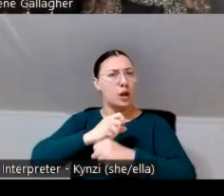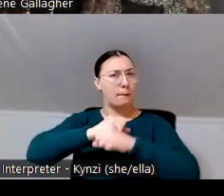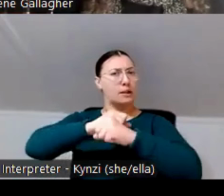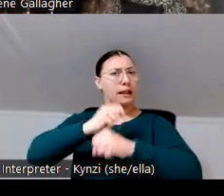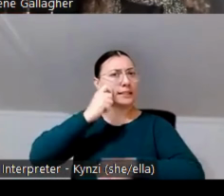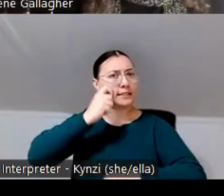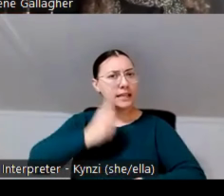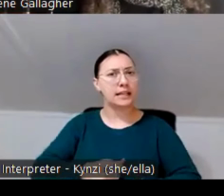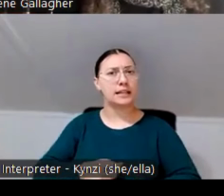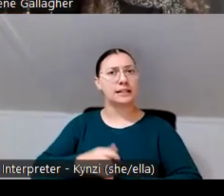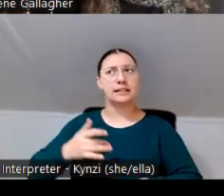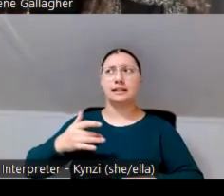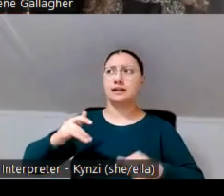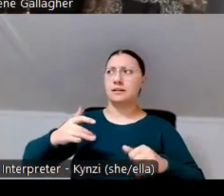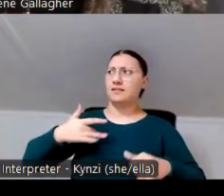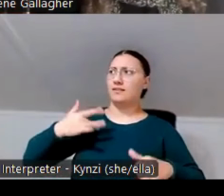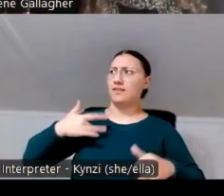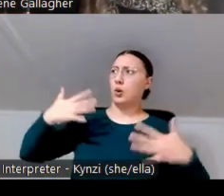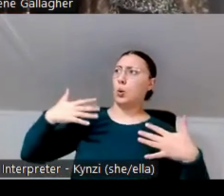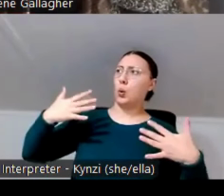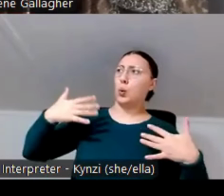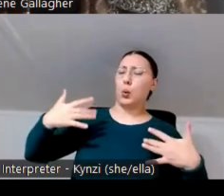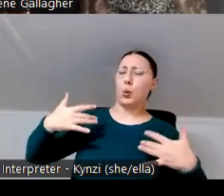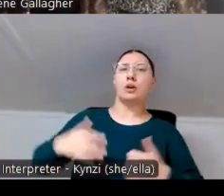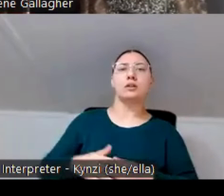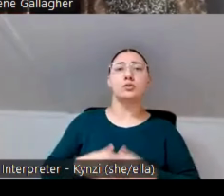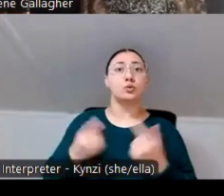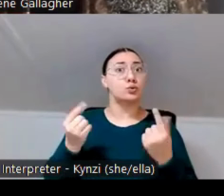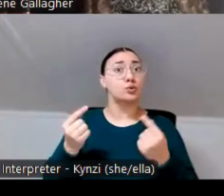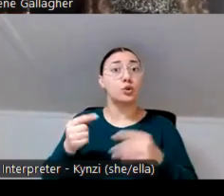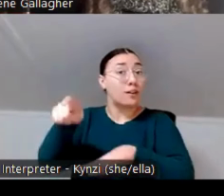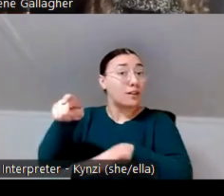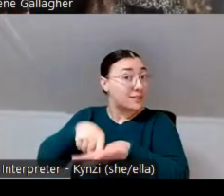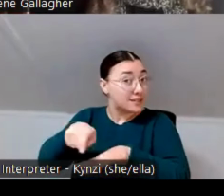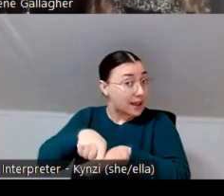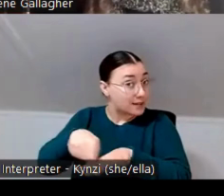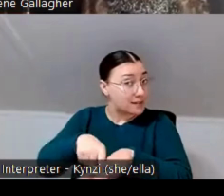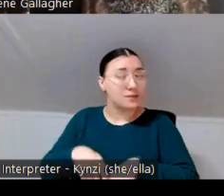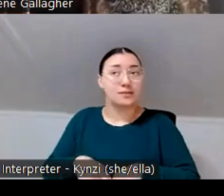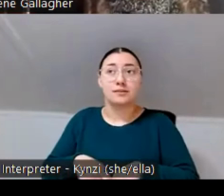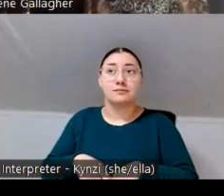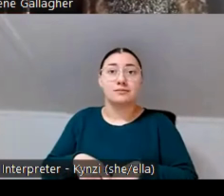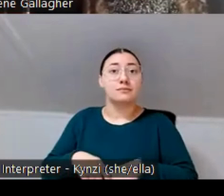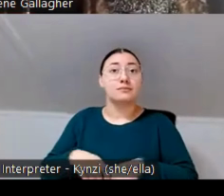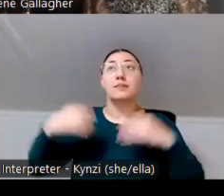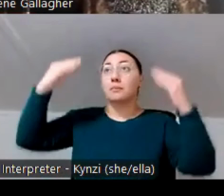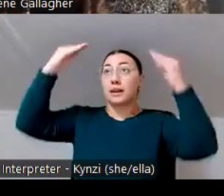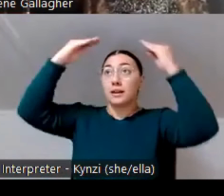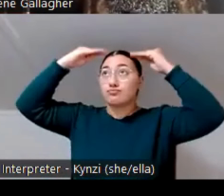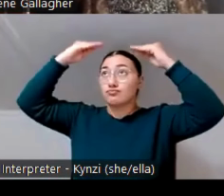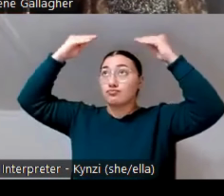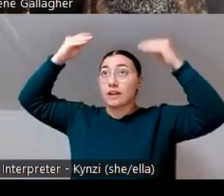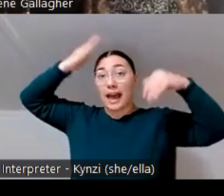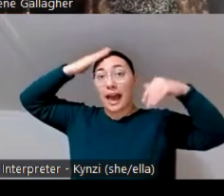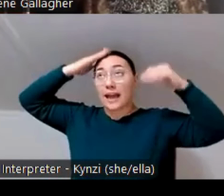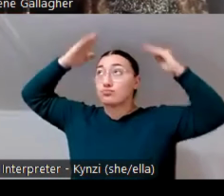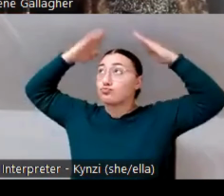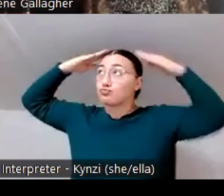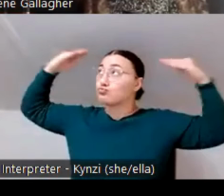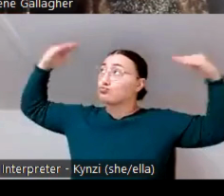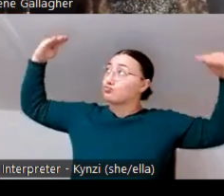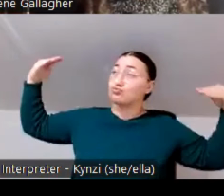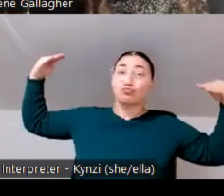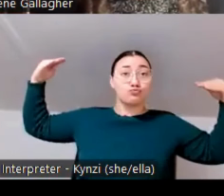So we might wear things like sandals or flip-flops and a sun hat. Some of the things we